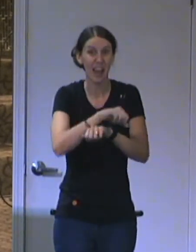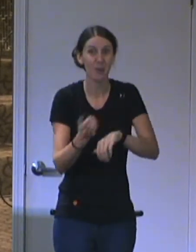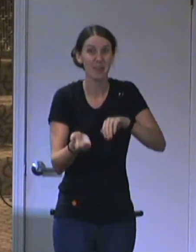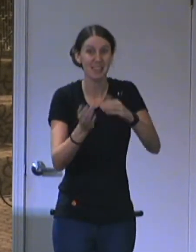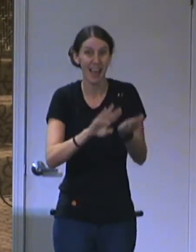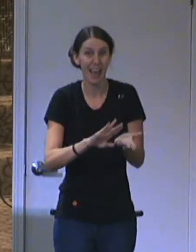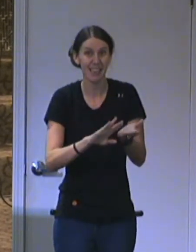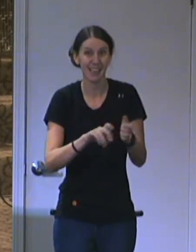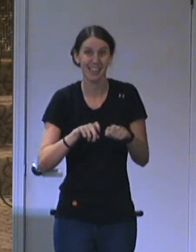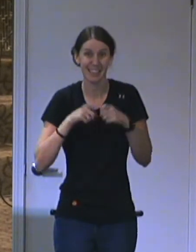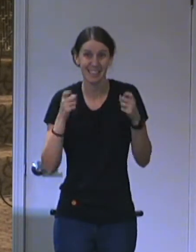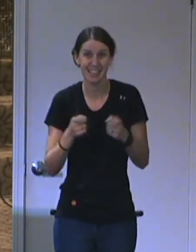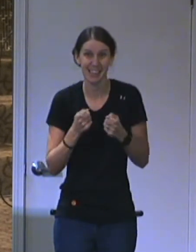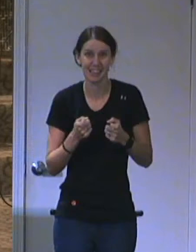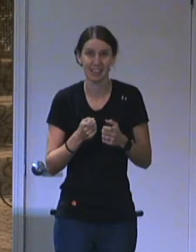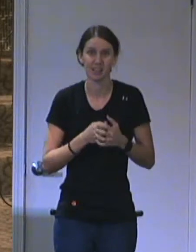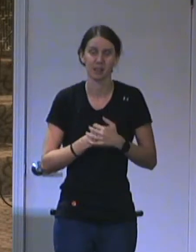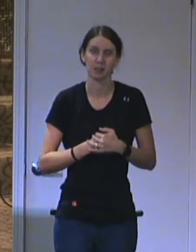and sin.